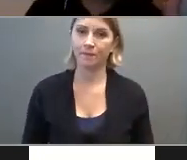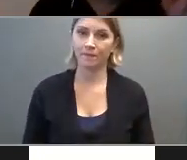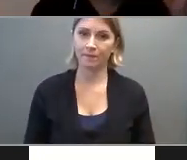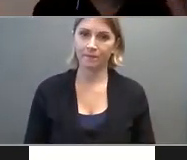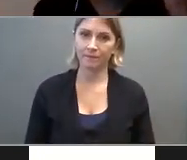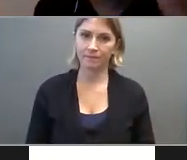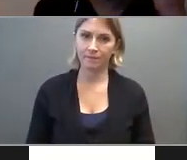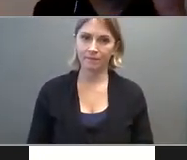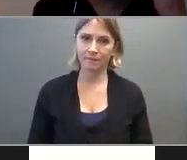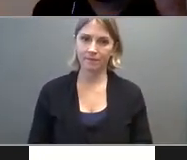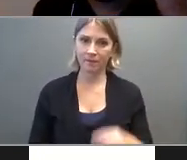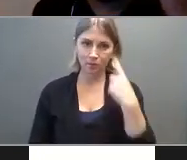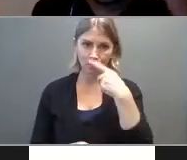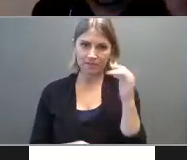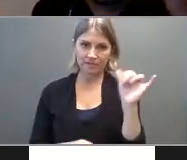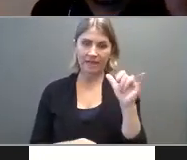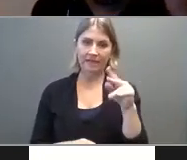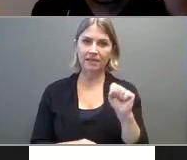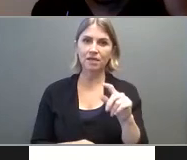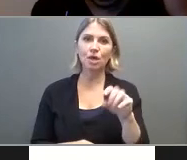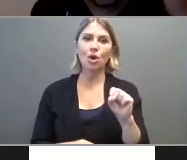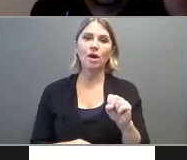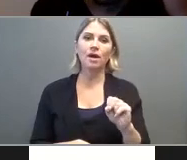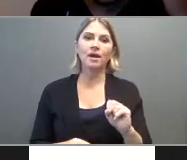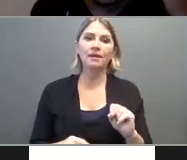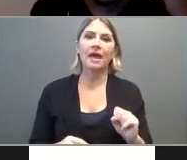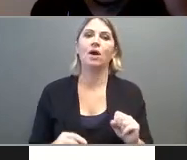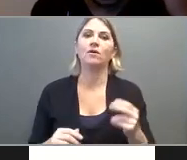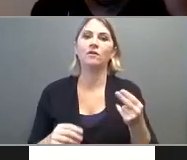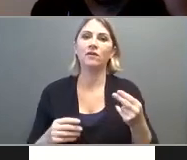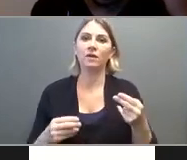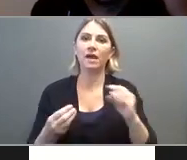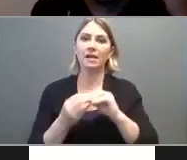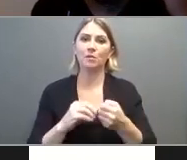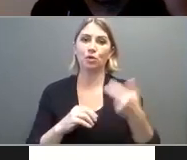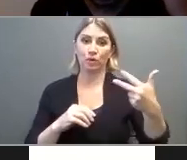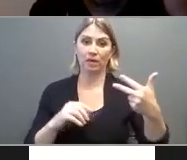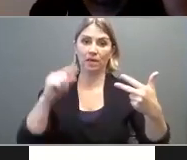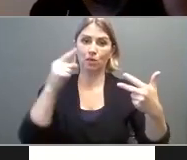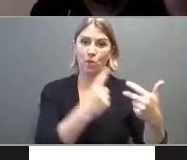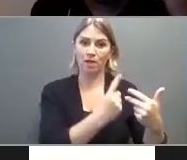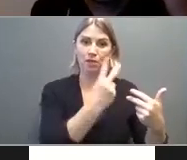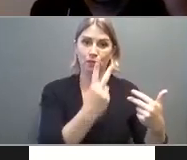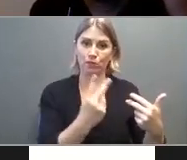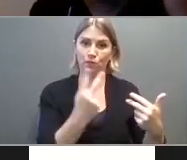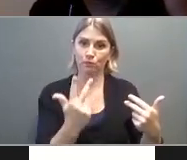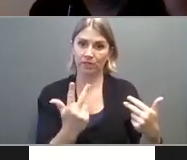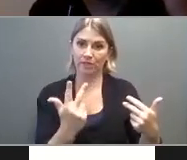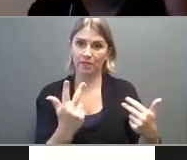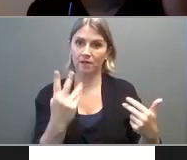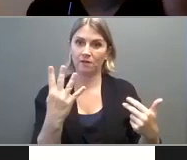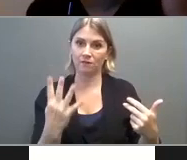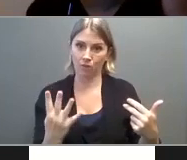Right, that looks like it. So let's go with height 3. So for height number 3, we have 1, 2,